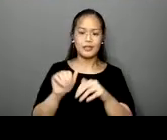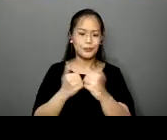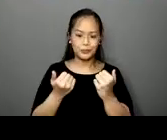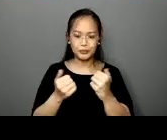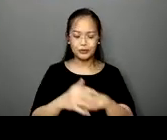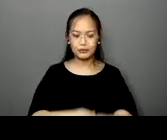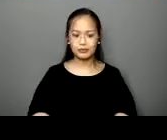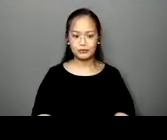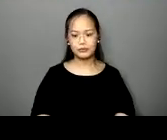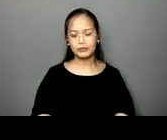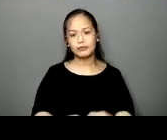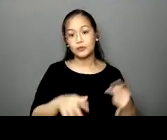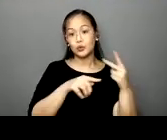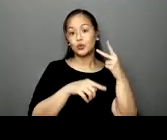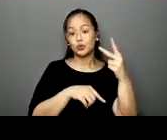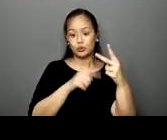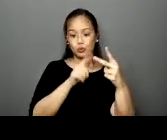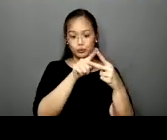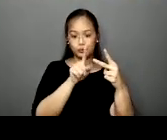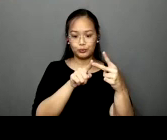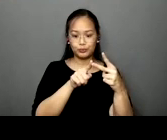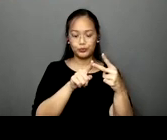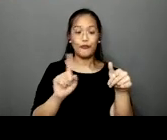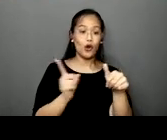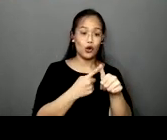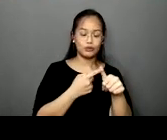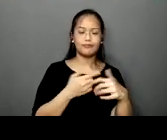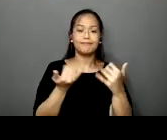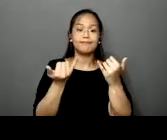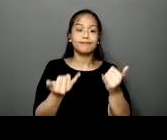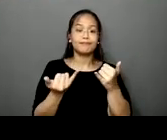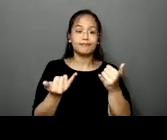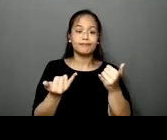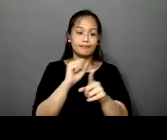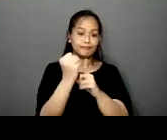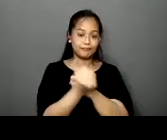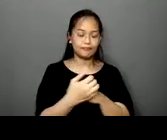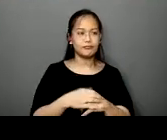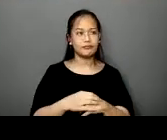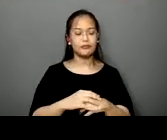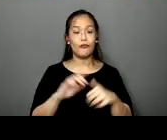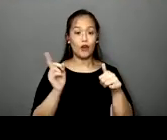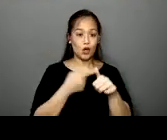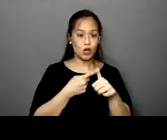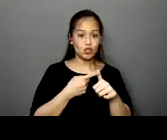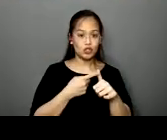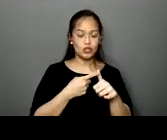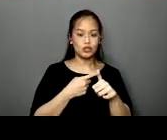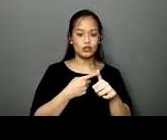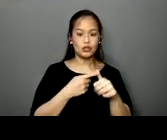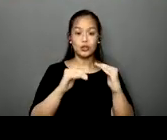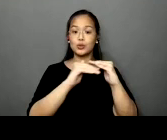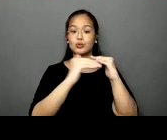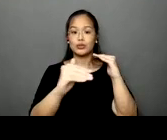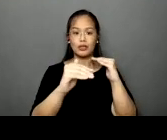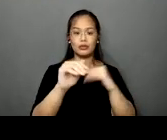It would be in two phases. First is the current situation. To sustain means to exist, as in to